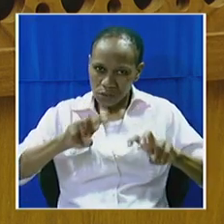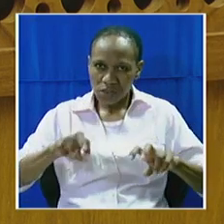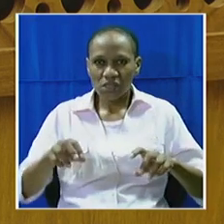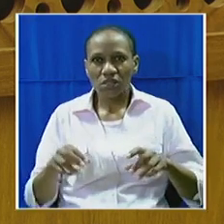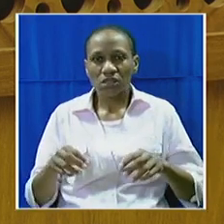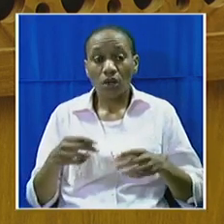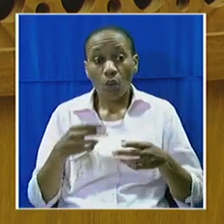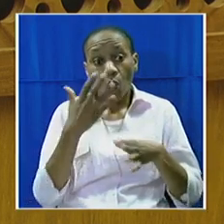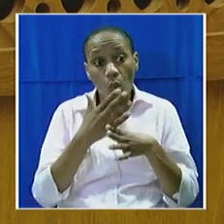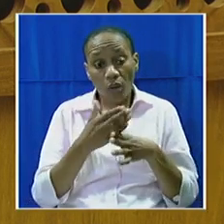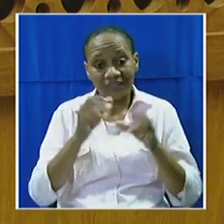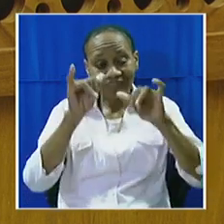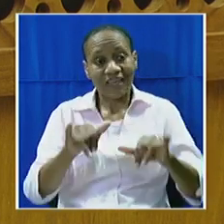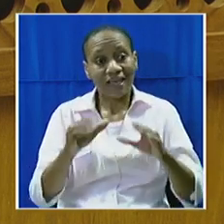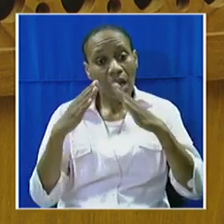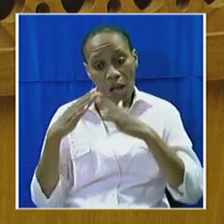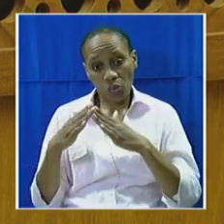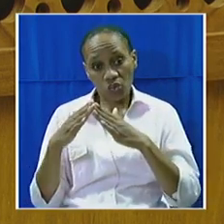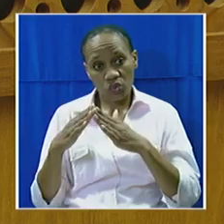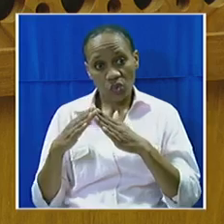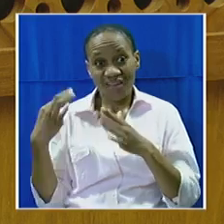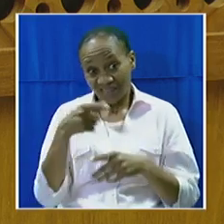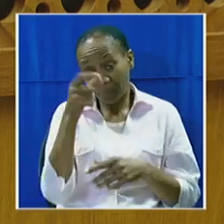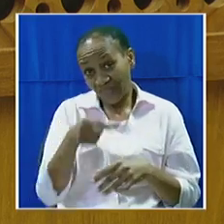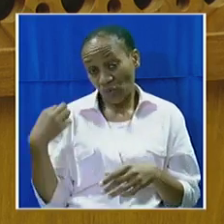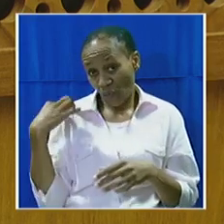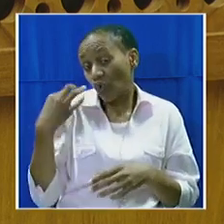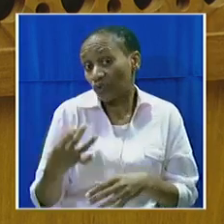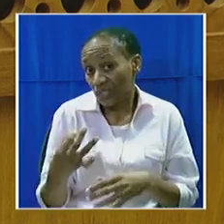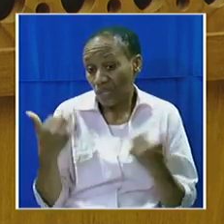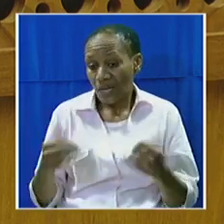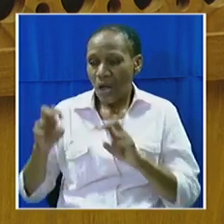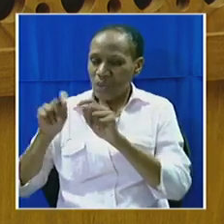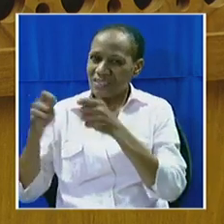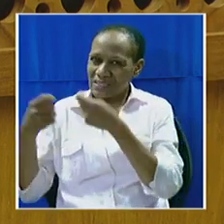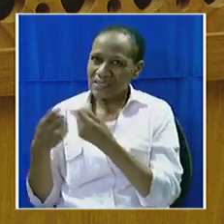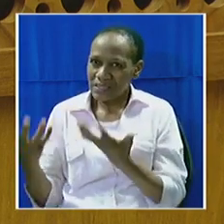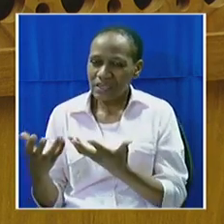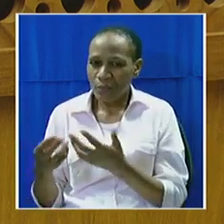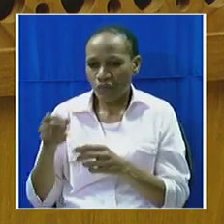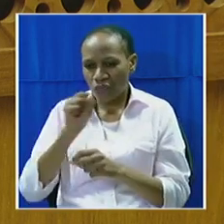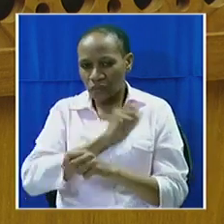voluntary home quarantine, and that now we've got a whole team of our Emergency